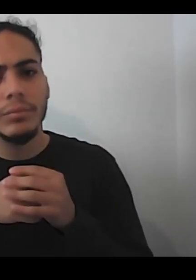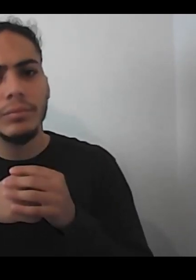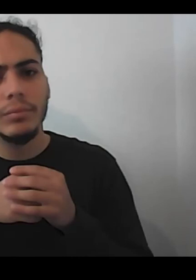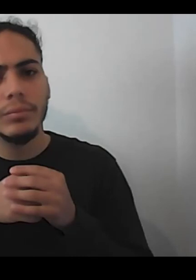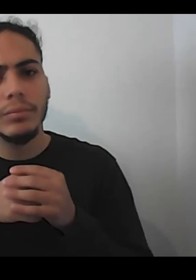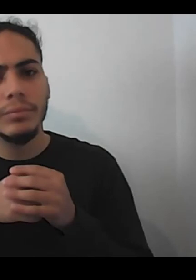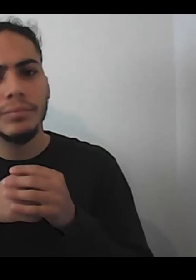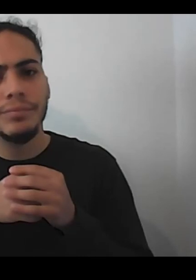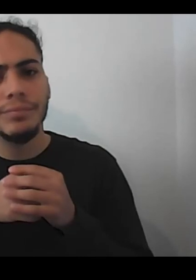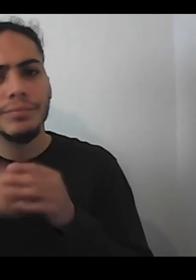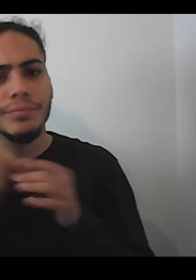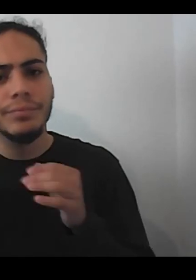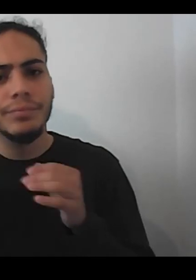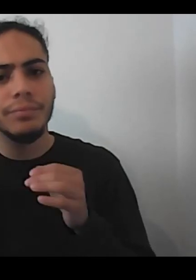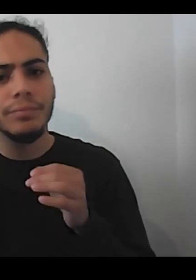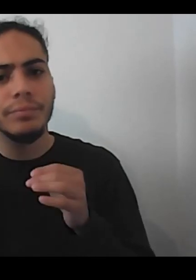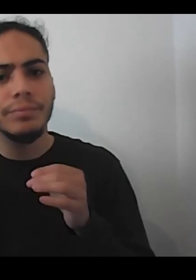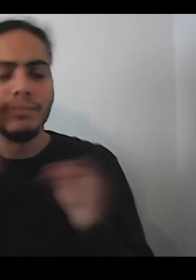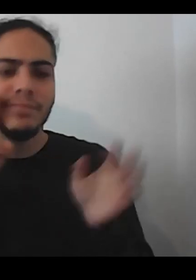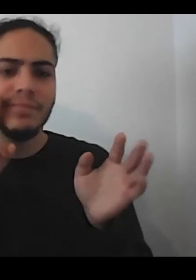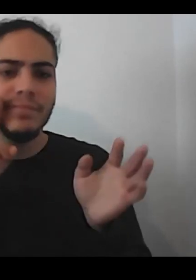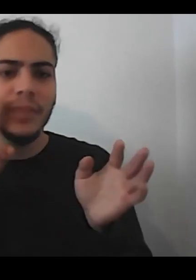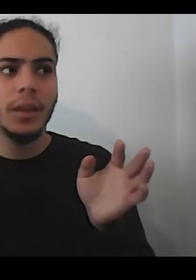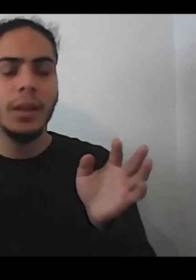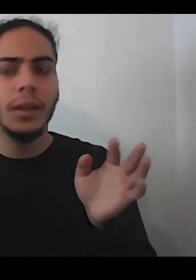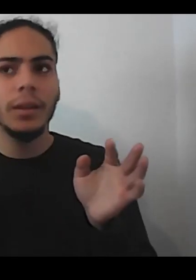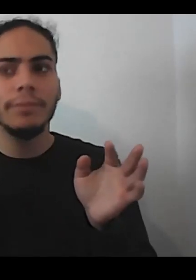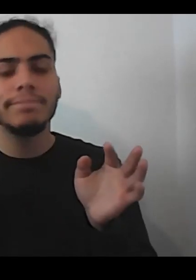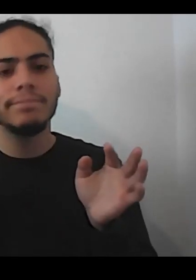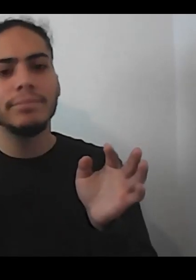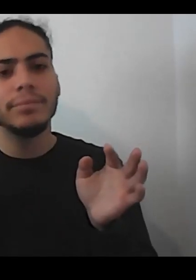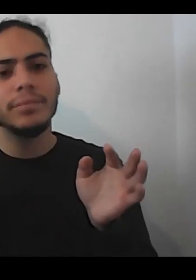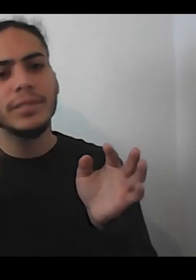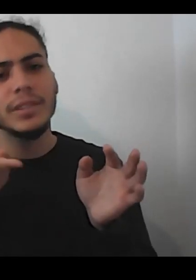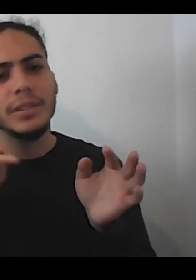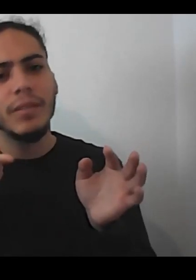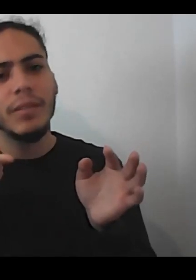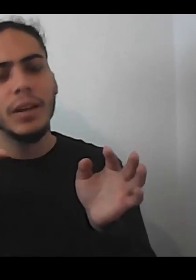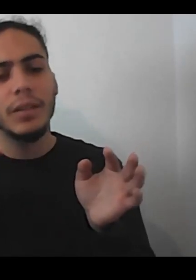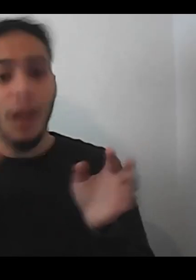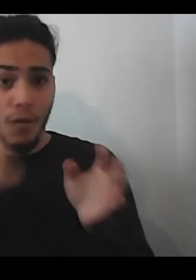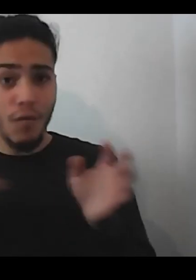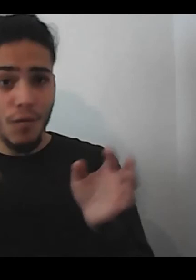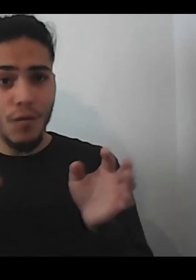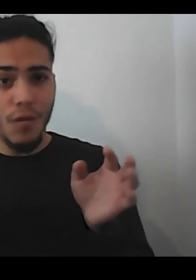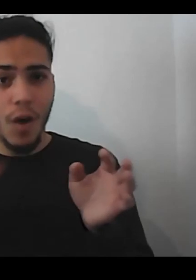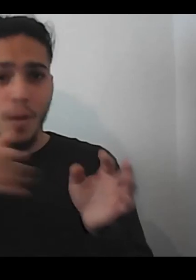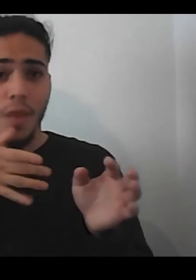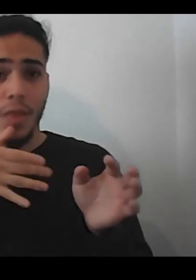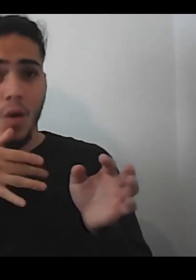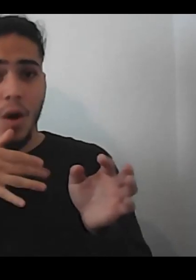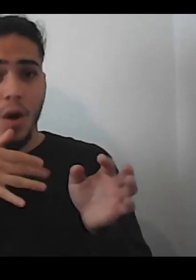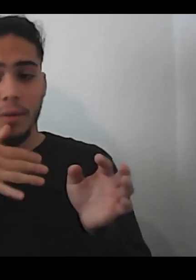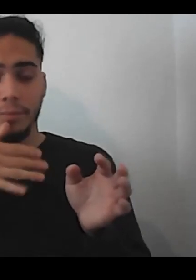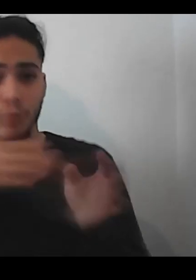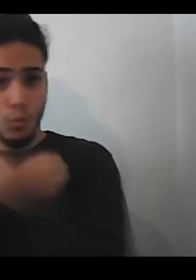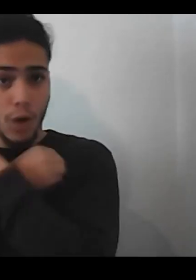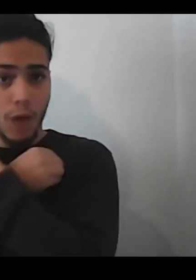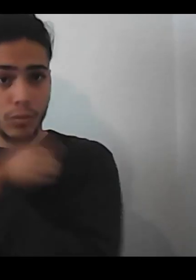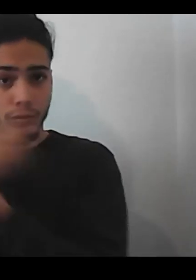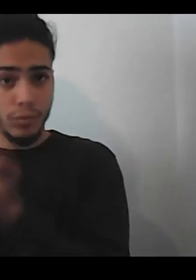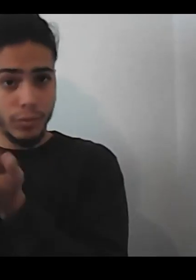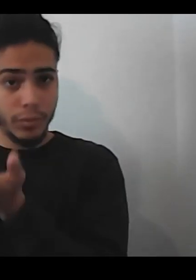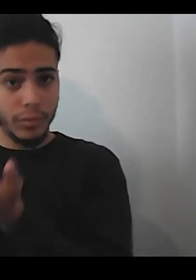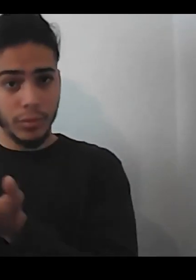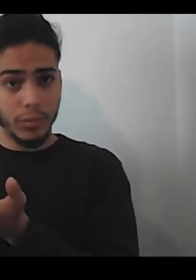It should be, it should be at the way that the color of the interpreters are. I mean,